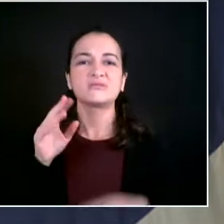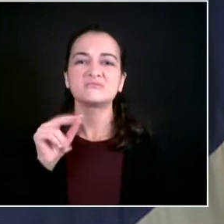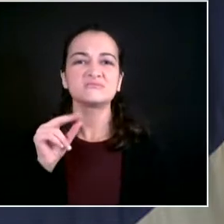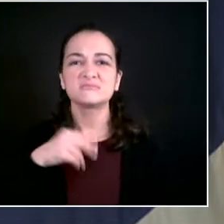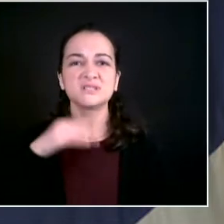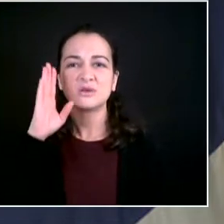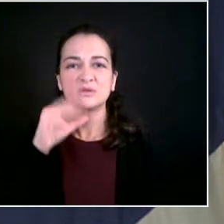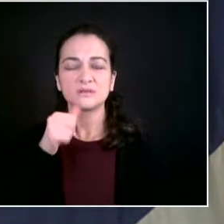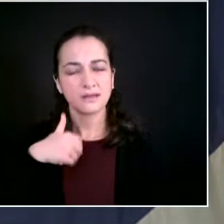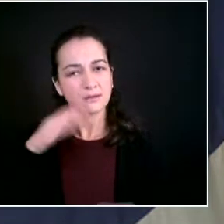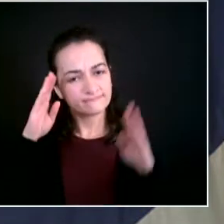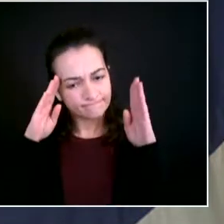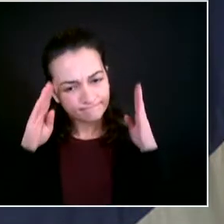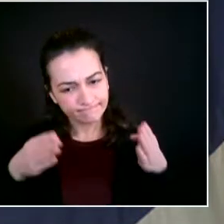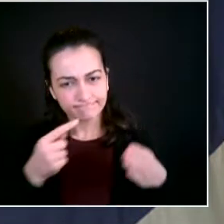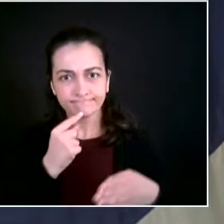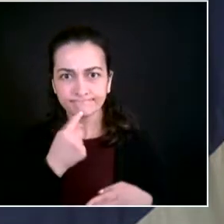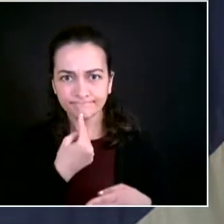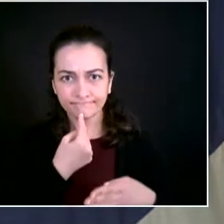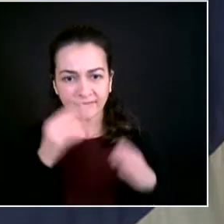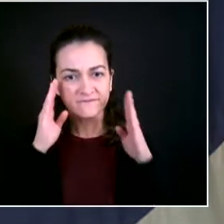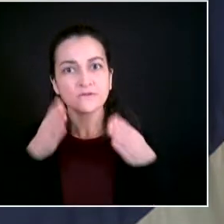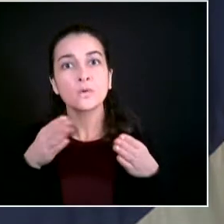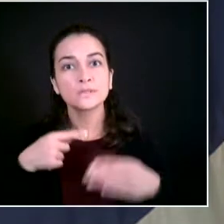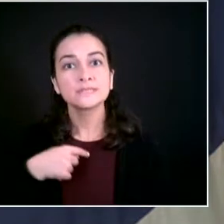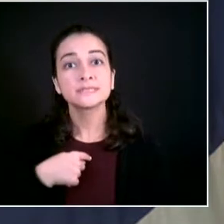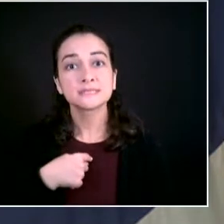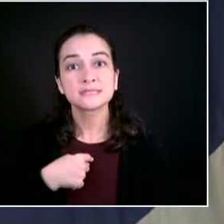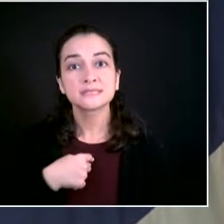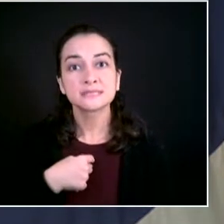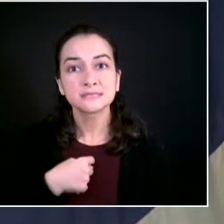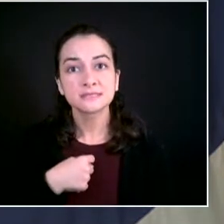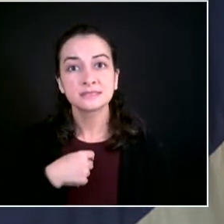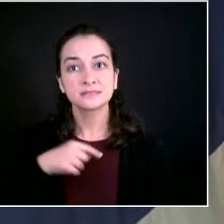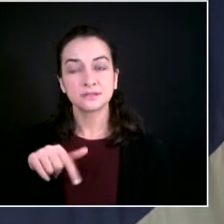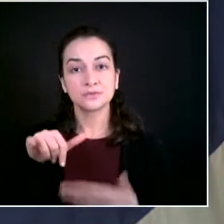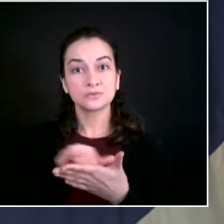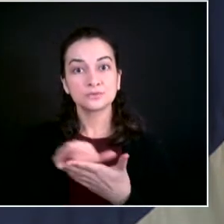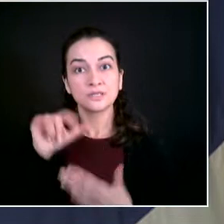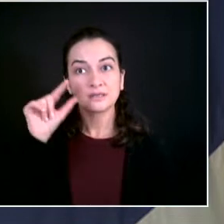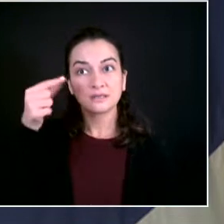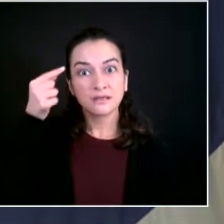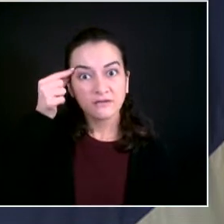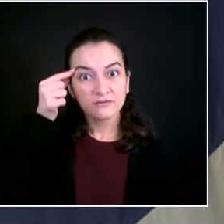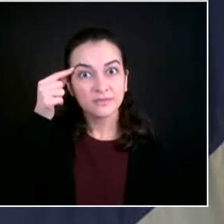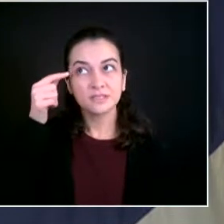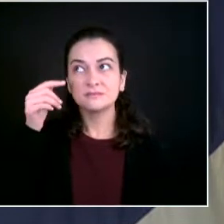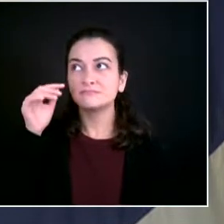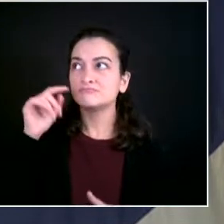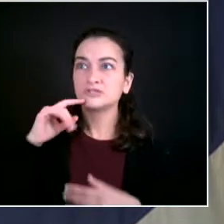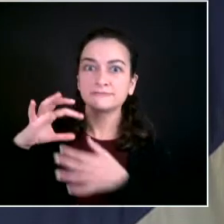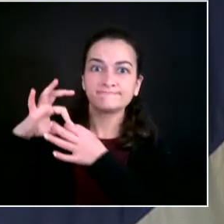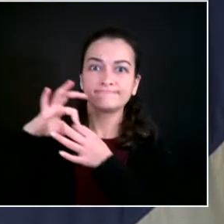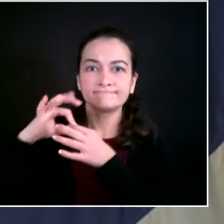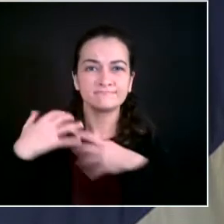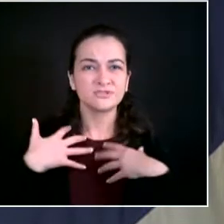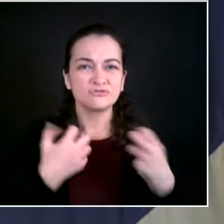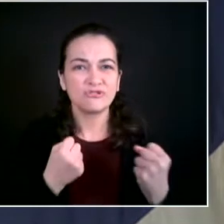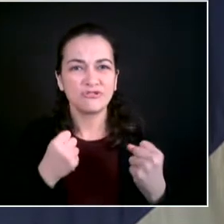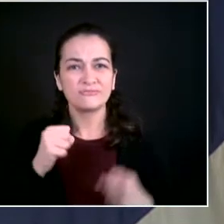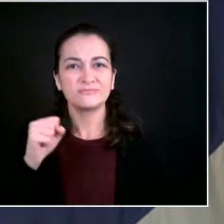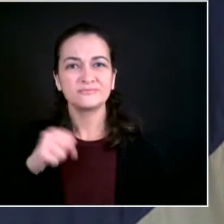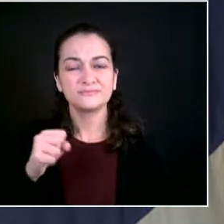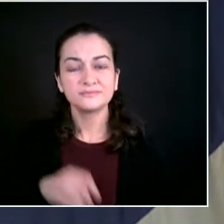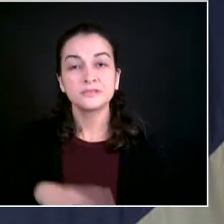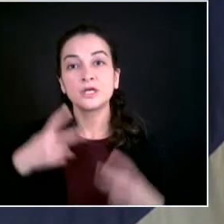has never been stronger. Just look at the figures. We have achieved record drops in crime, record increases